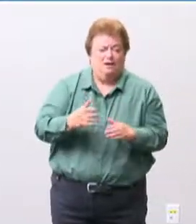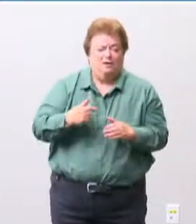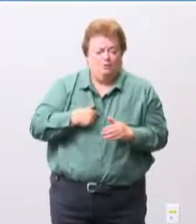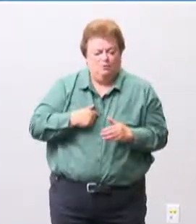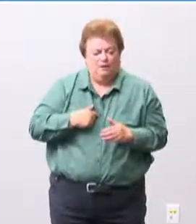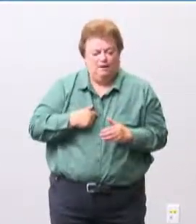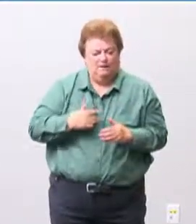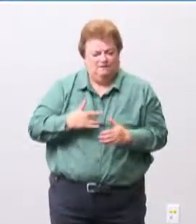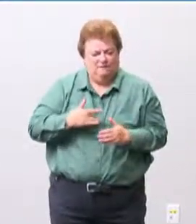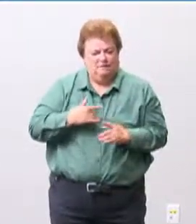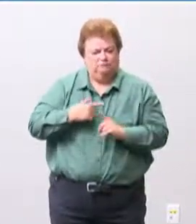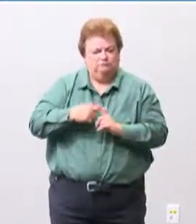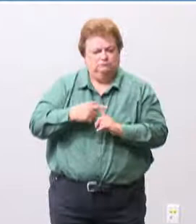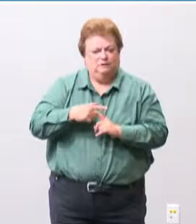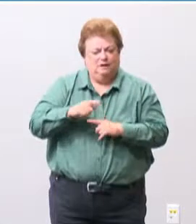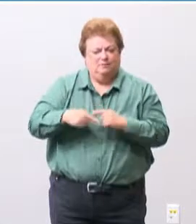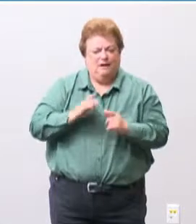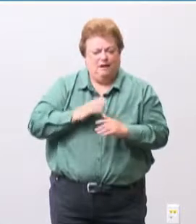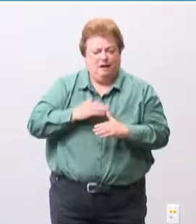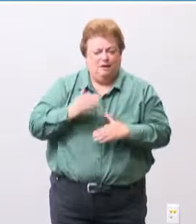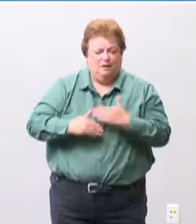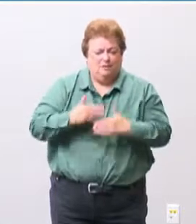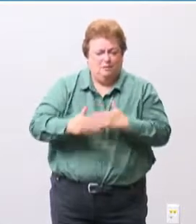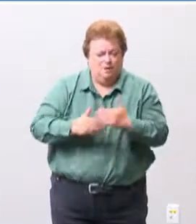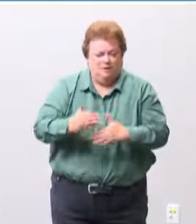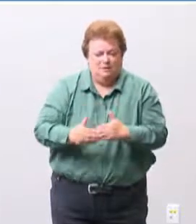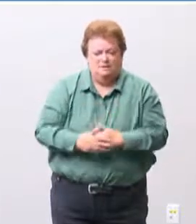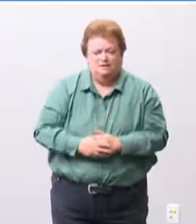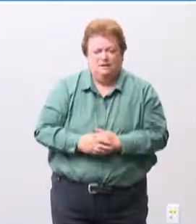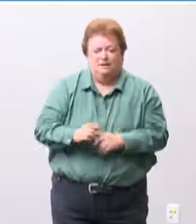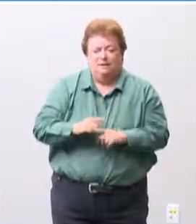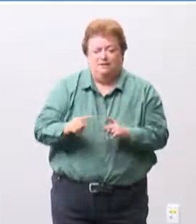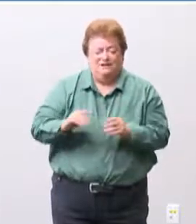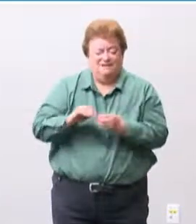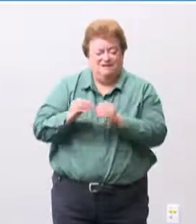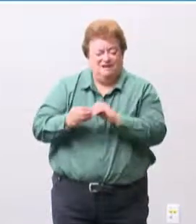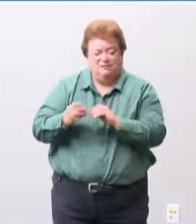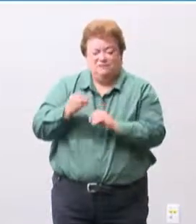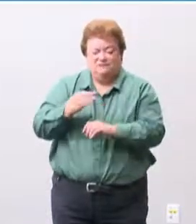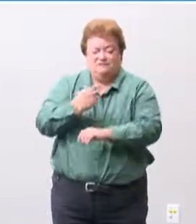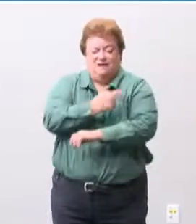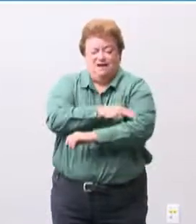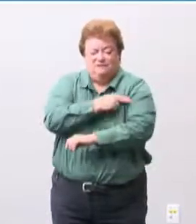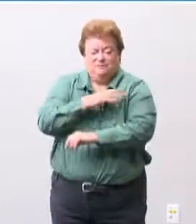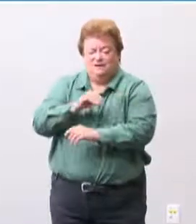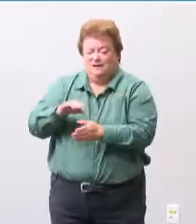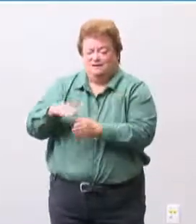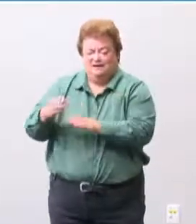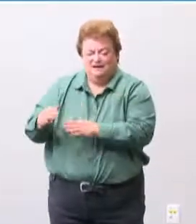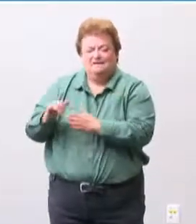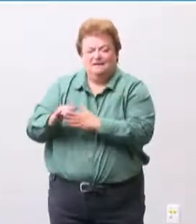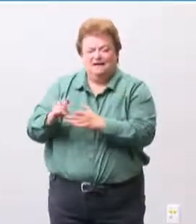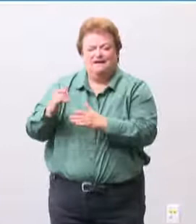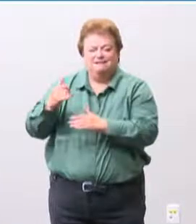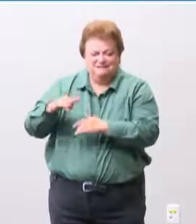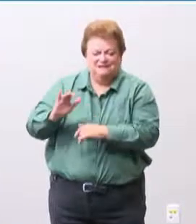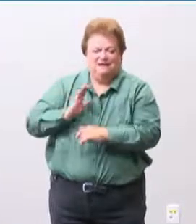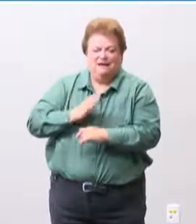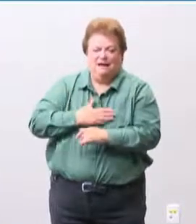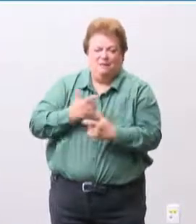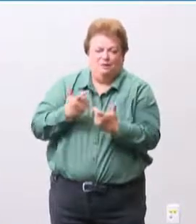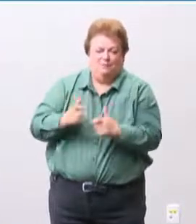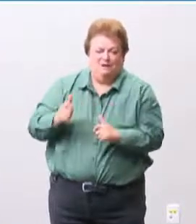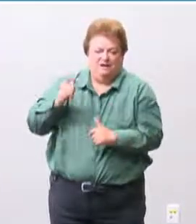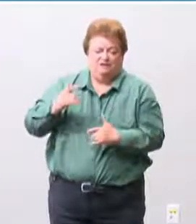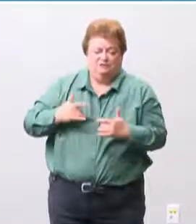of our progress. However, the number of hospitalizations and deaths are still of great concern.